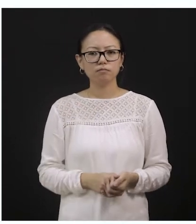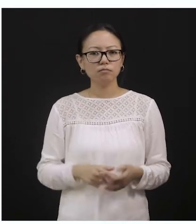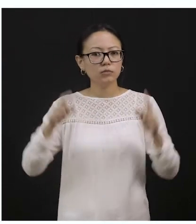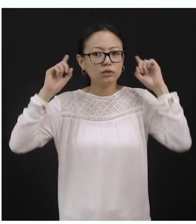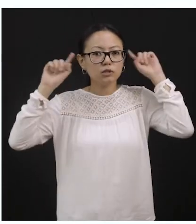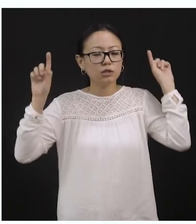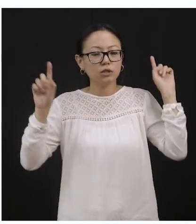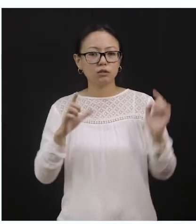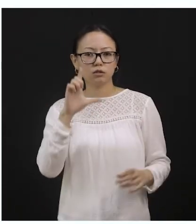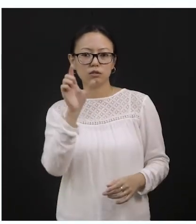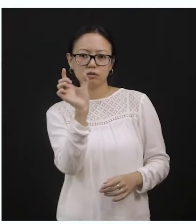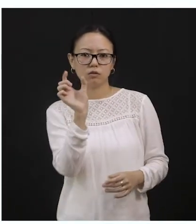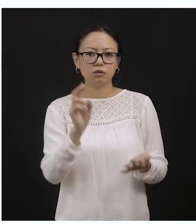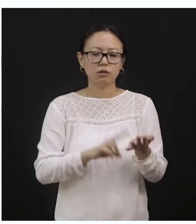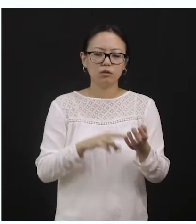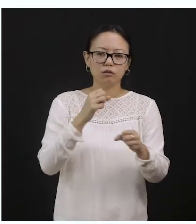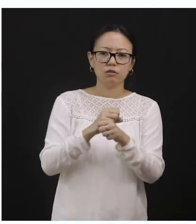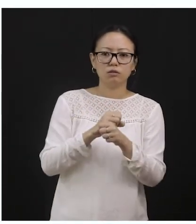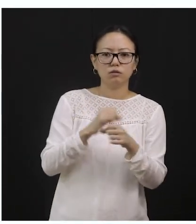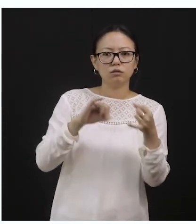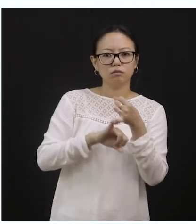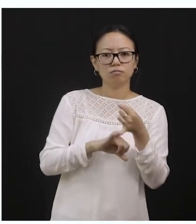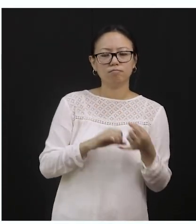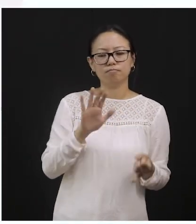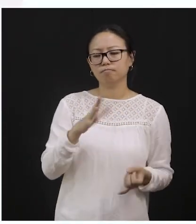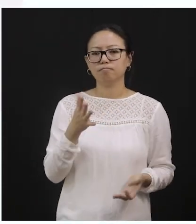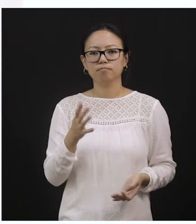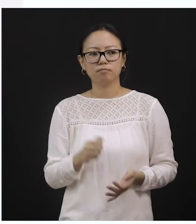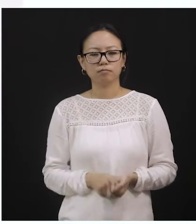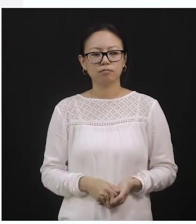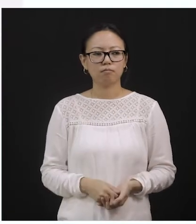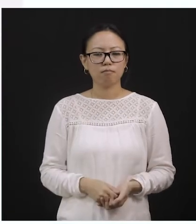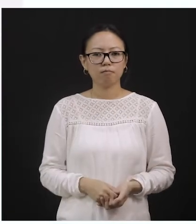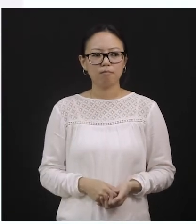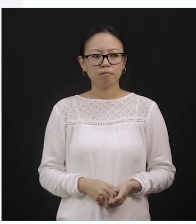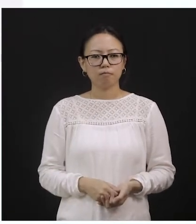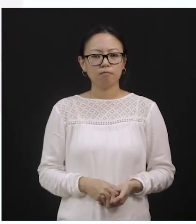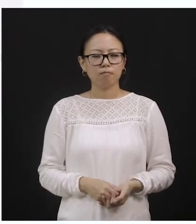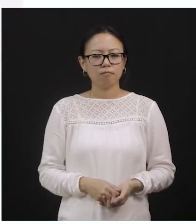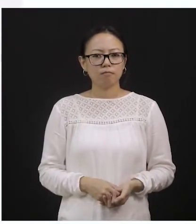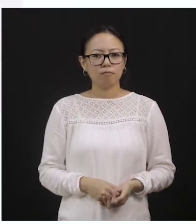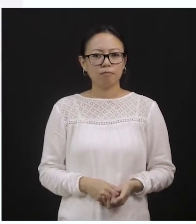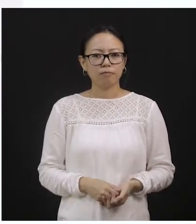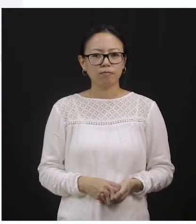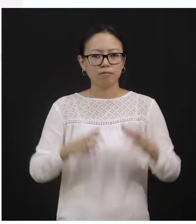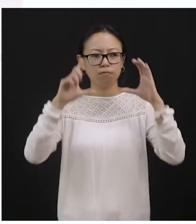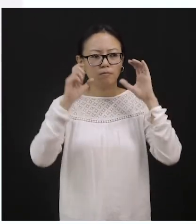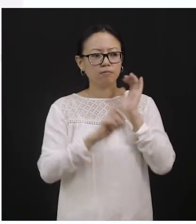have lungs. So this is all about ant insect. Now the next insect is